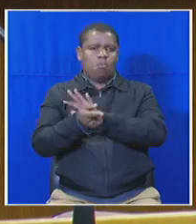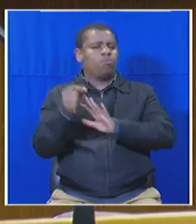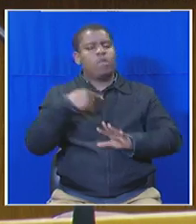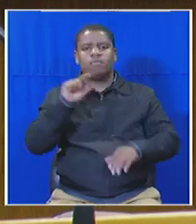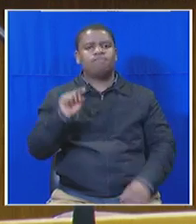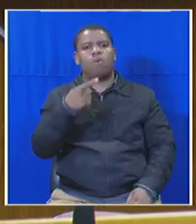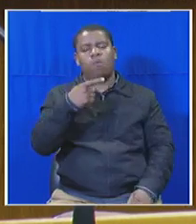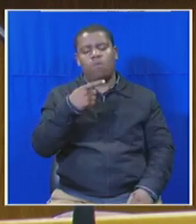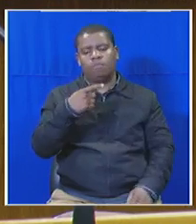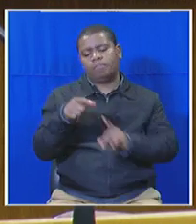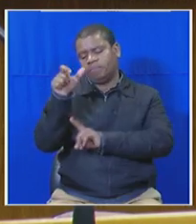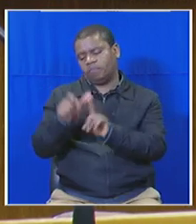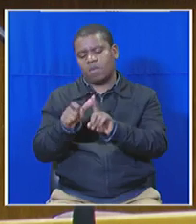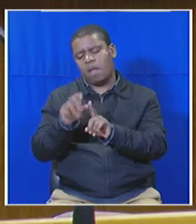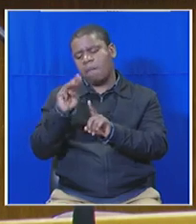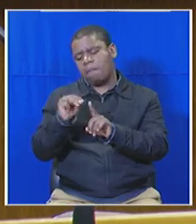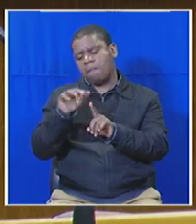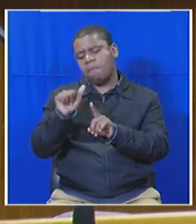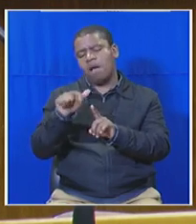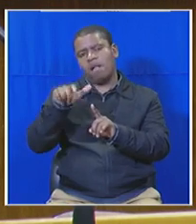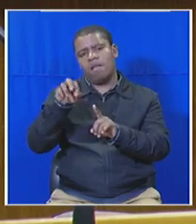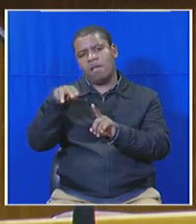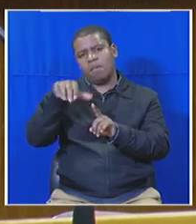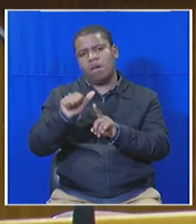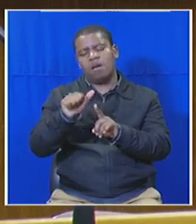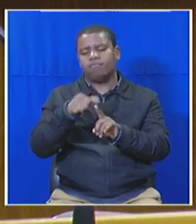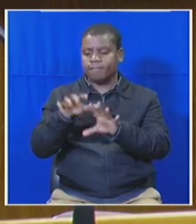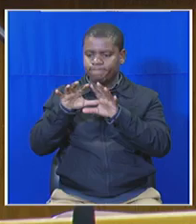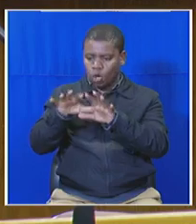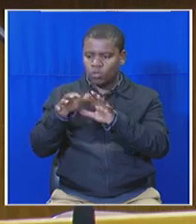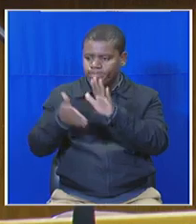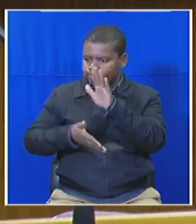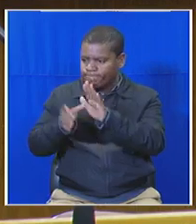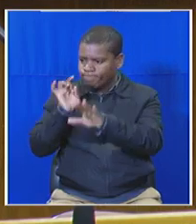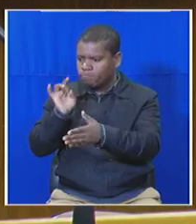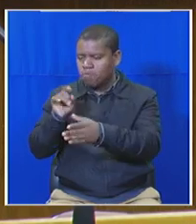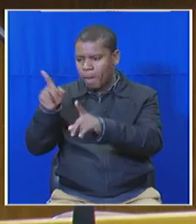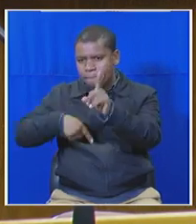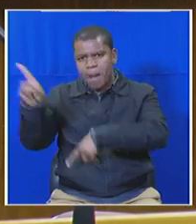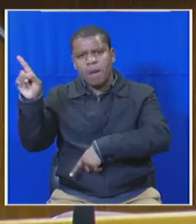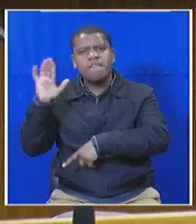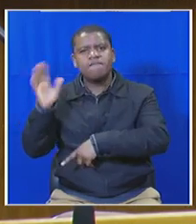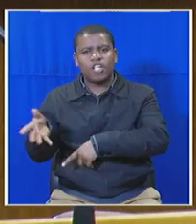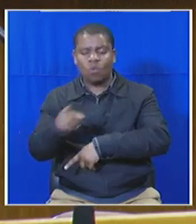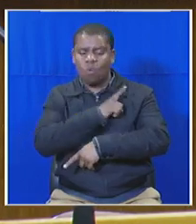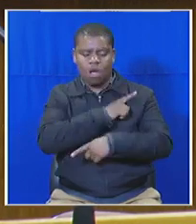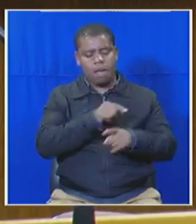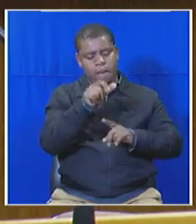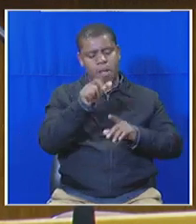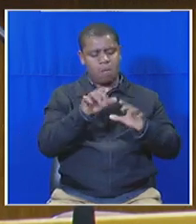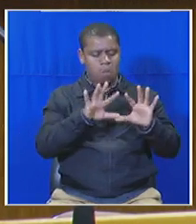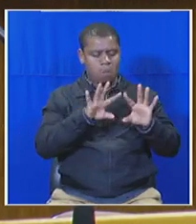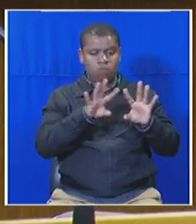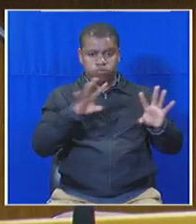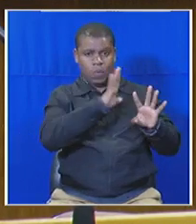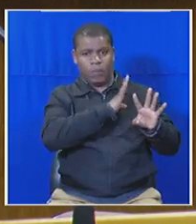Malema ukhutshwe ngenkani apha zii-bouncers. I-DA ne-ANC bebekhona bethe phuhlwa amehlo bebefanele